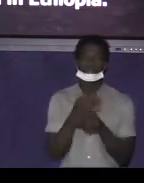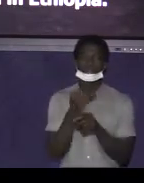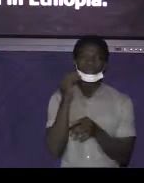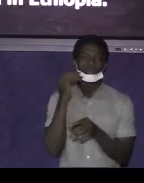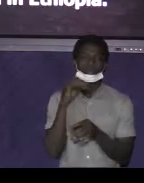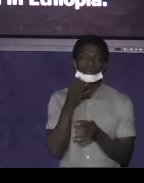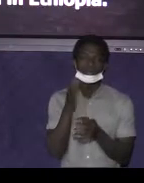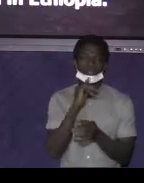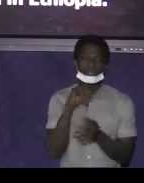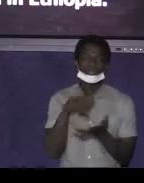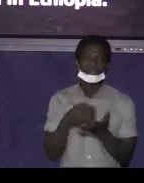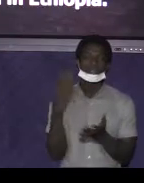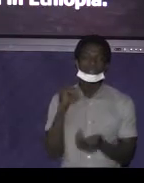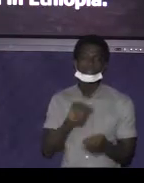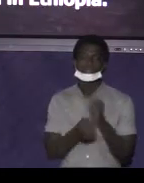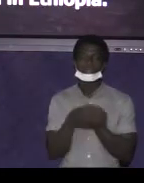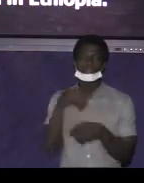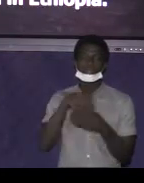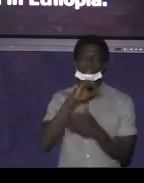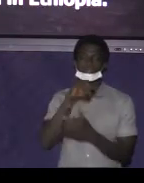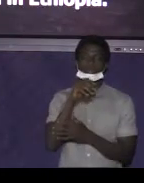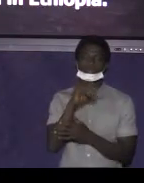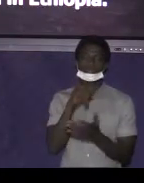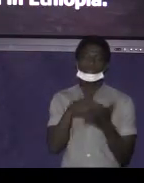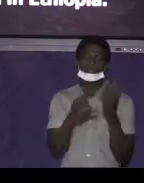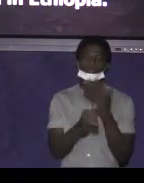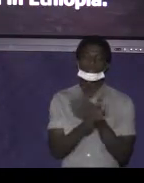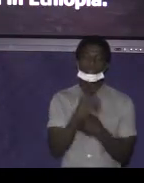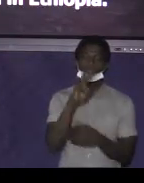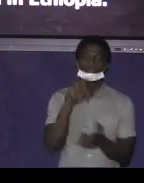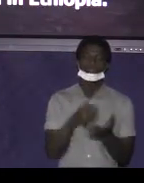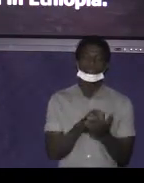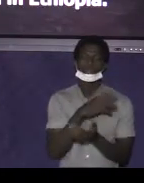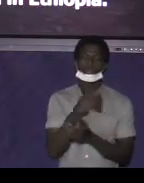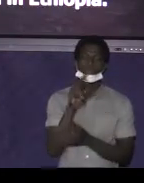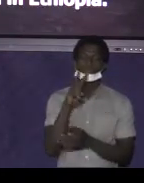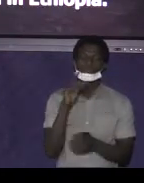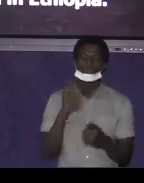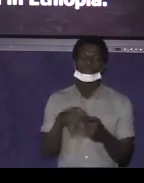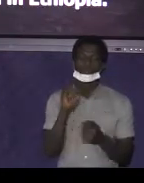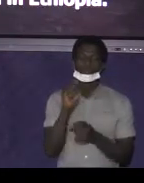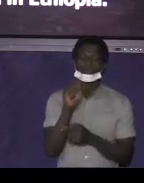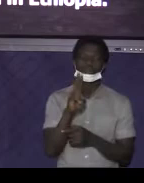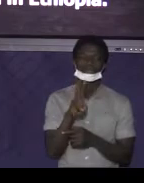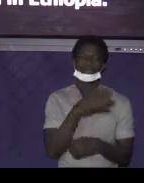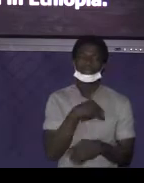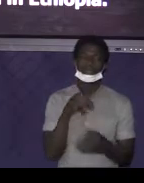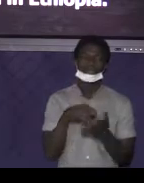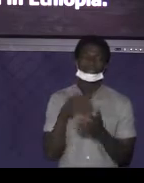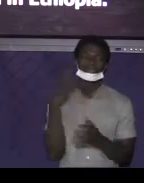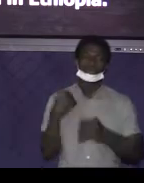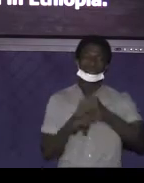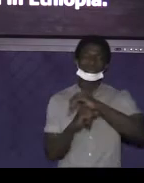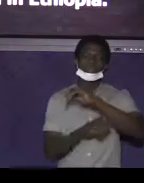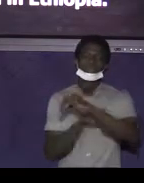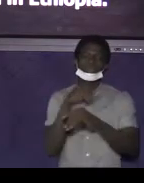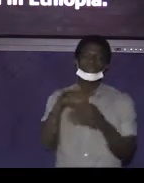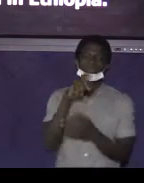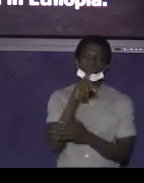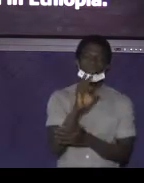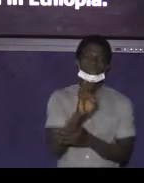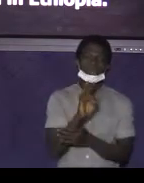there is it was changed in July 2002 to AU, and OAU was founded in